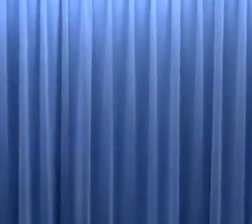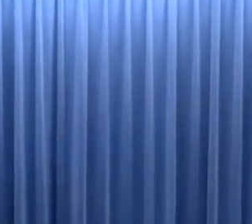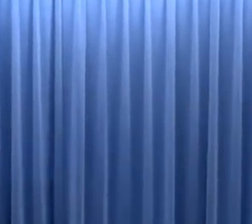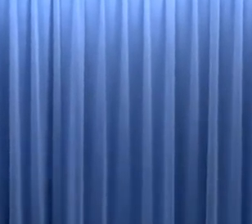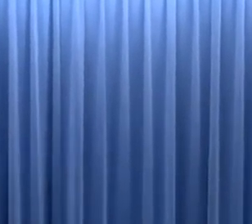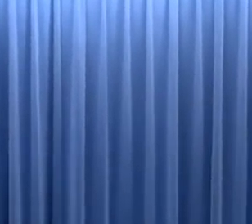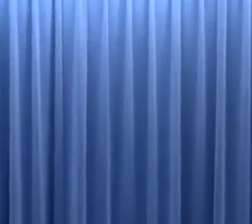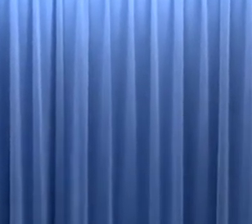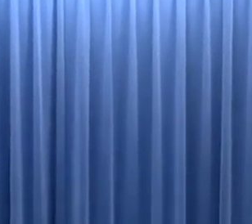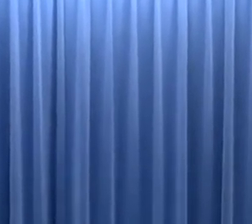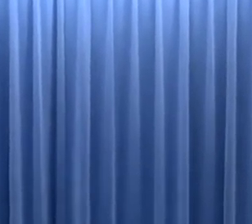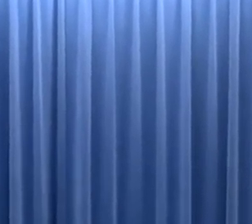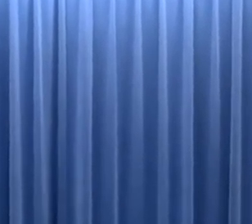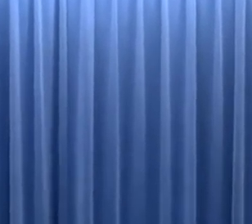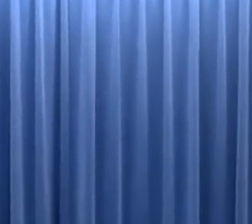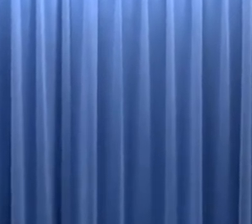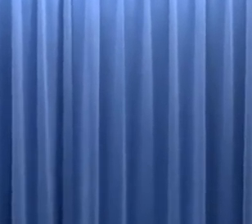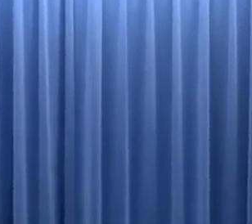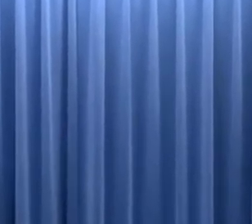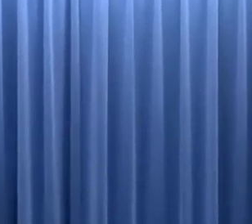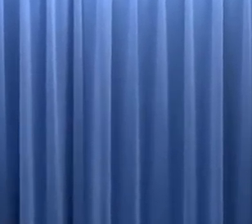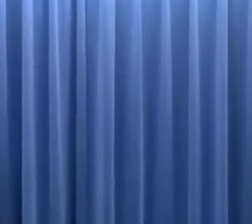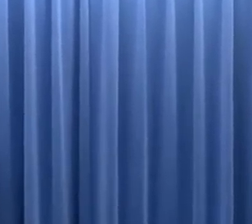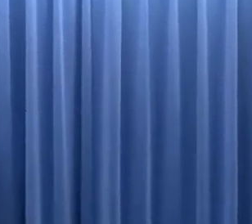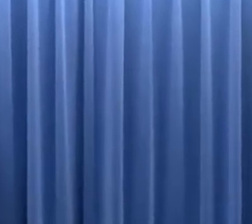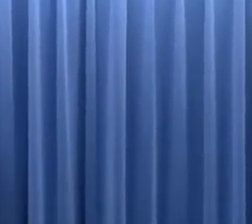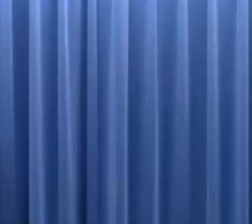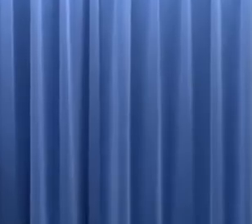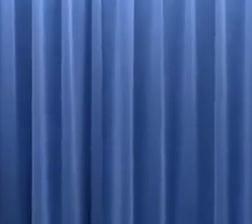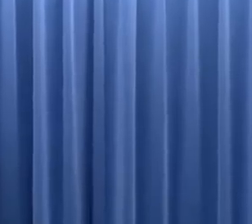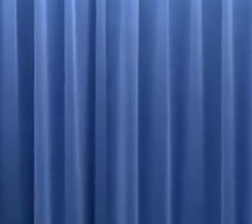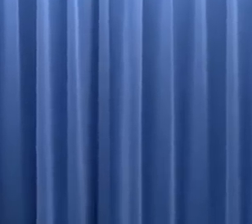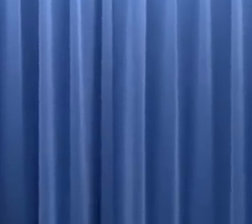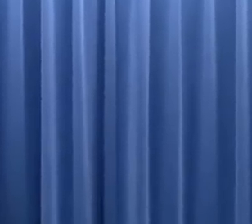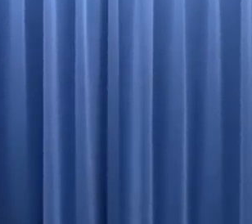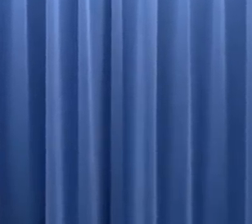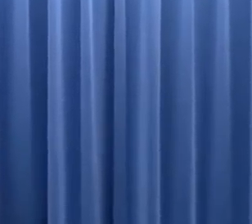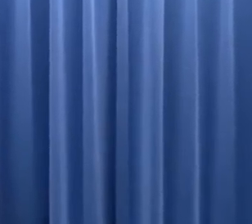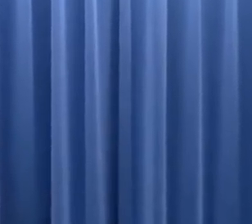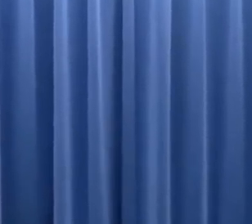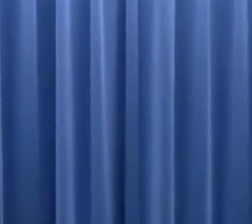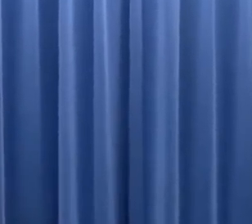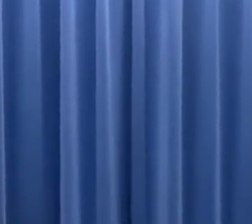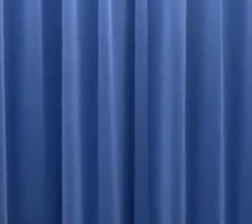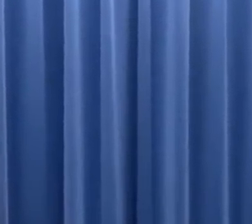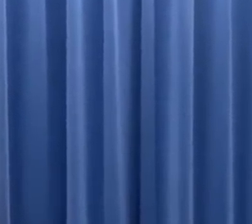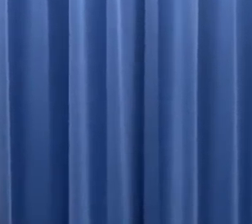speak to us today to give us a briefing on COVID-19 in Ohio. Let's listen in.